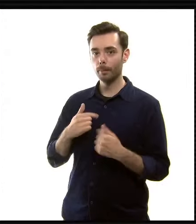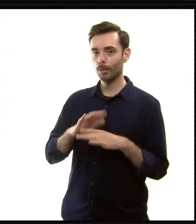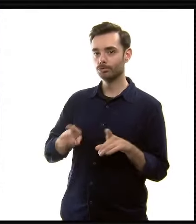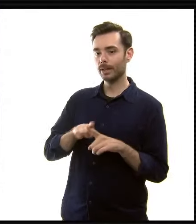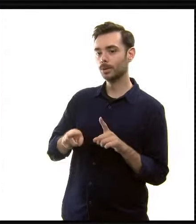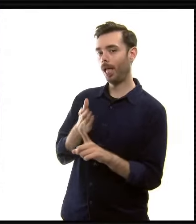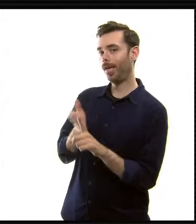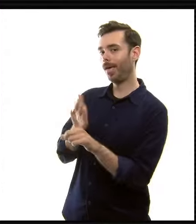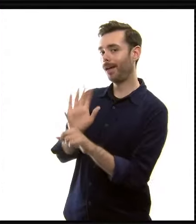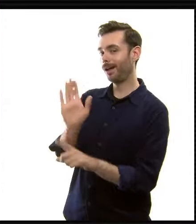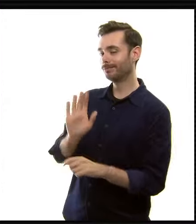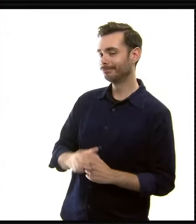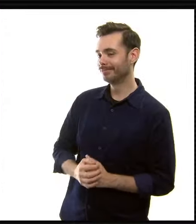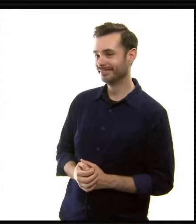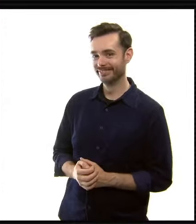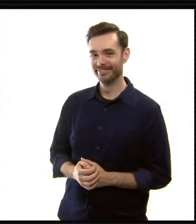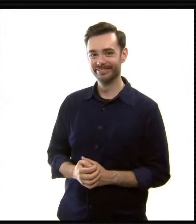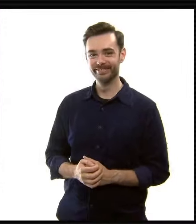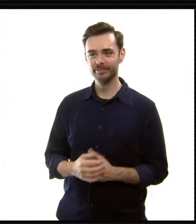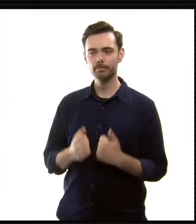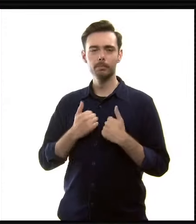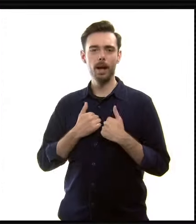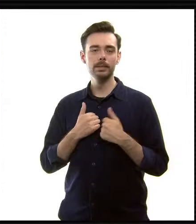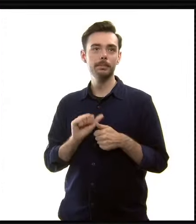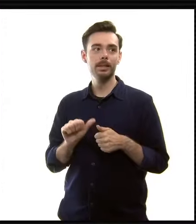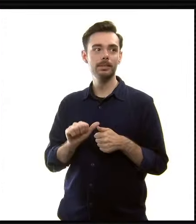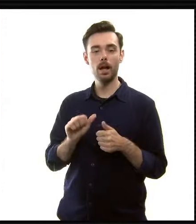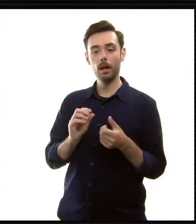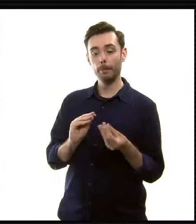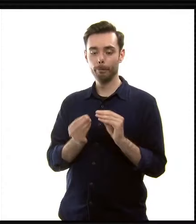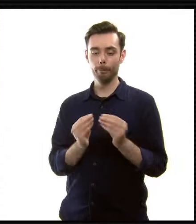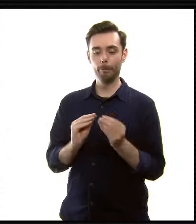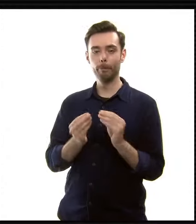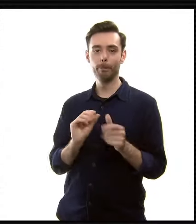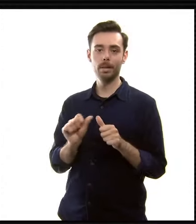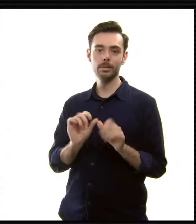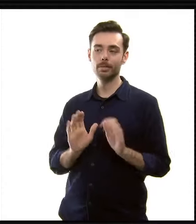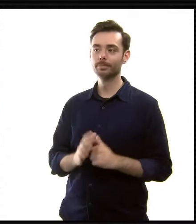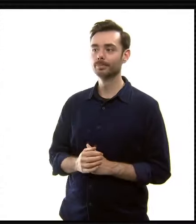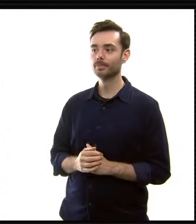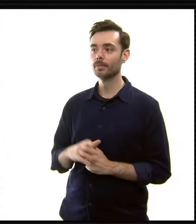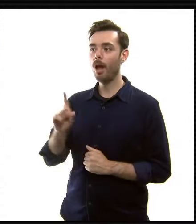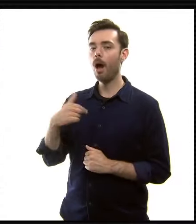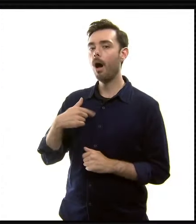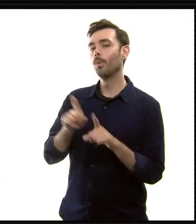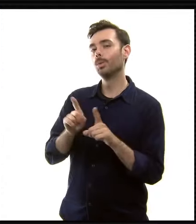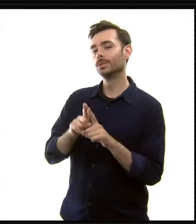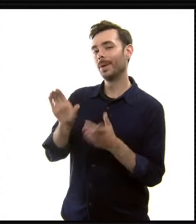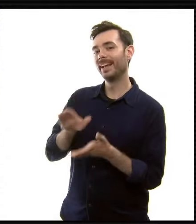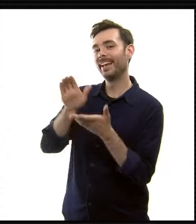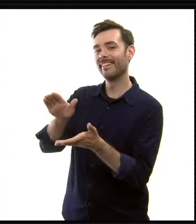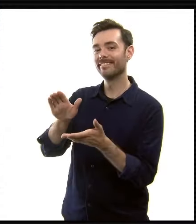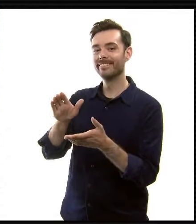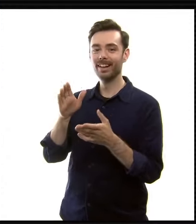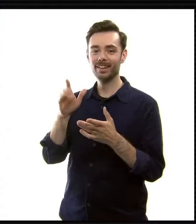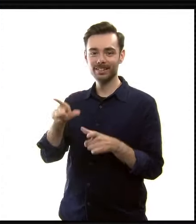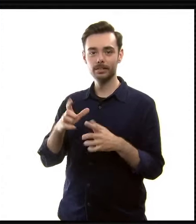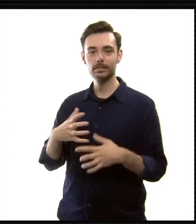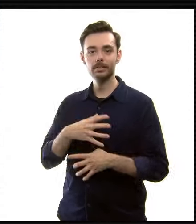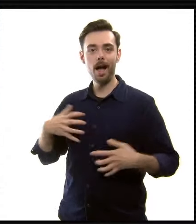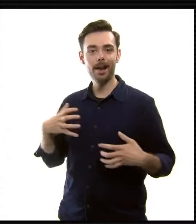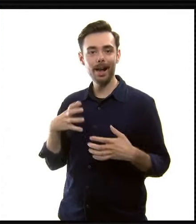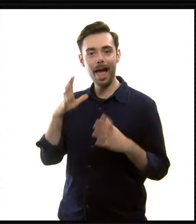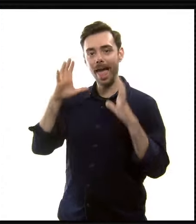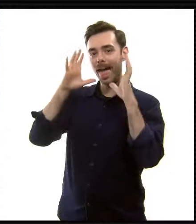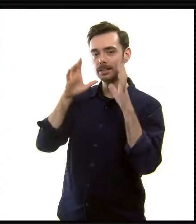And so I just feel like mine's more elaborate, has a lot more moving parts than Vic's. Oh, I also got you a gift, and it's this tiger head because you remind me of the fierce tiger. Oh, Vic, that